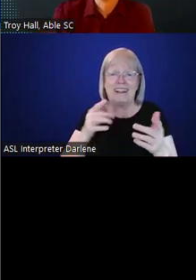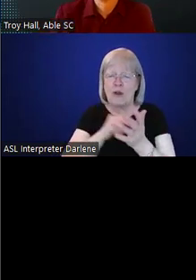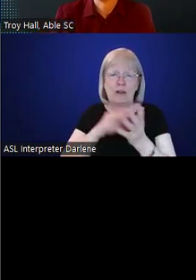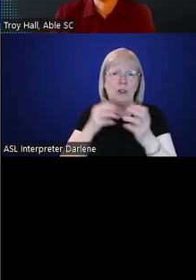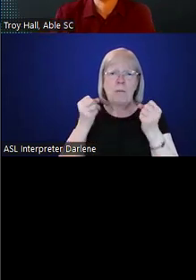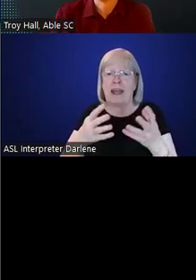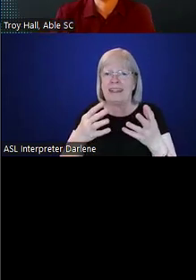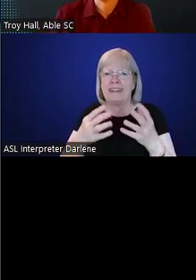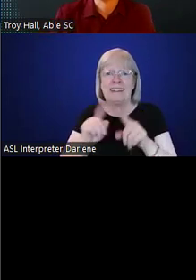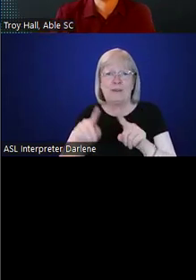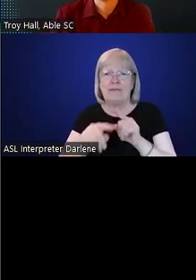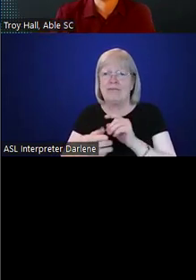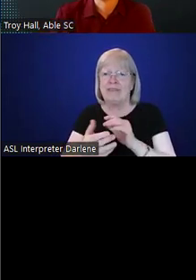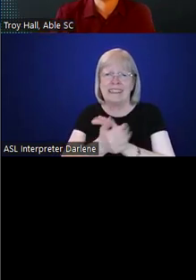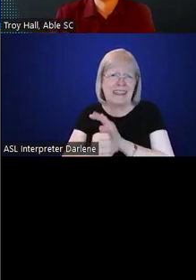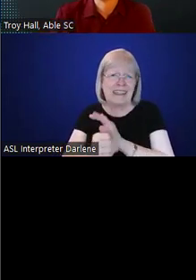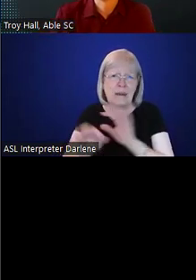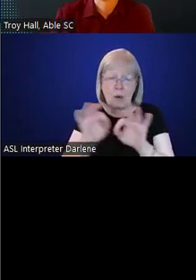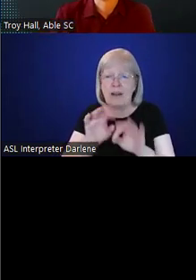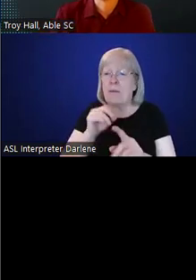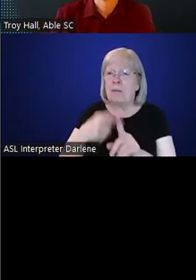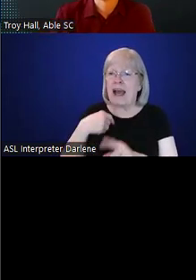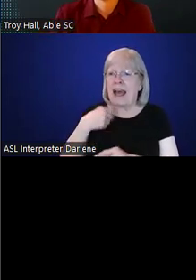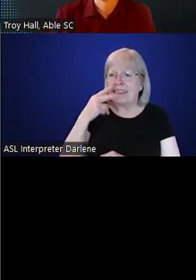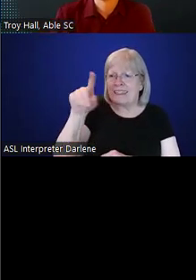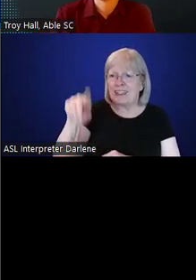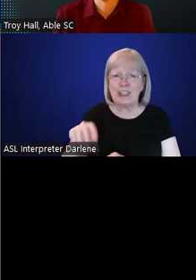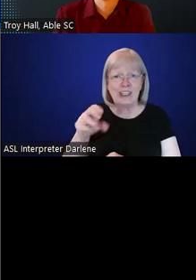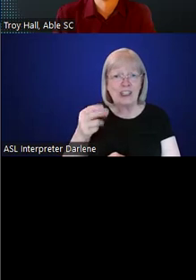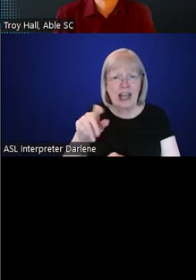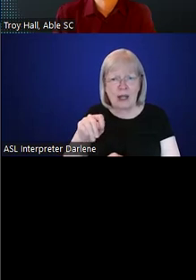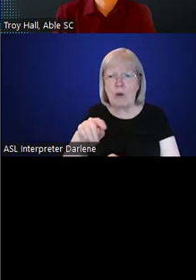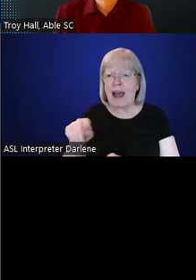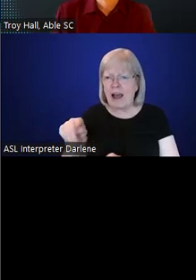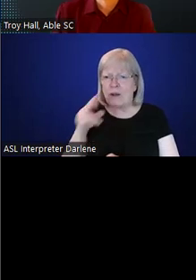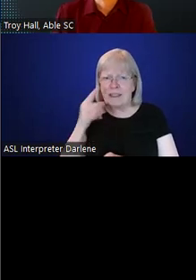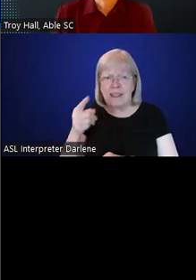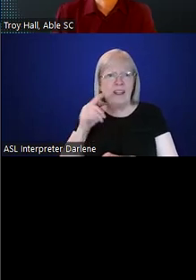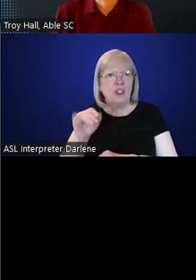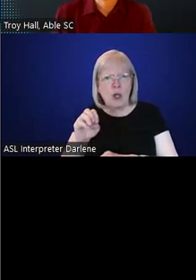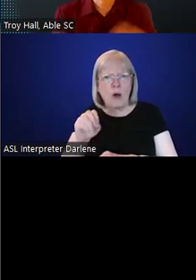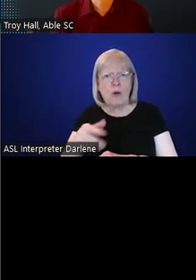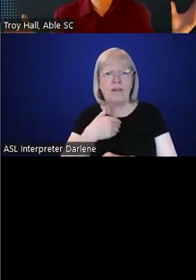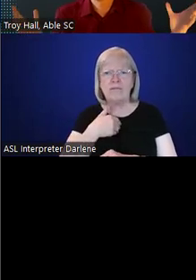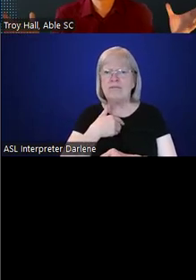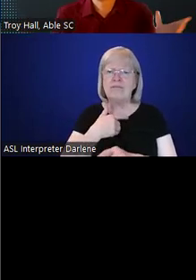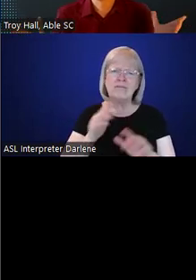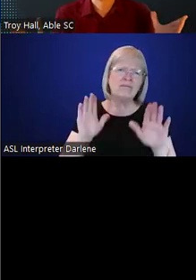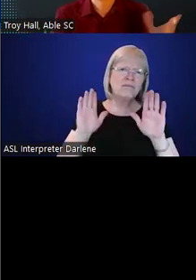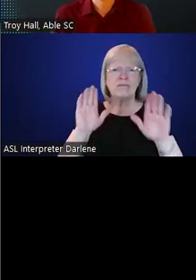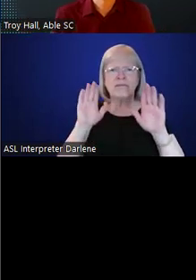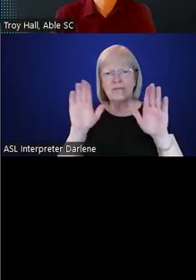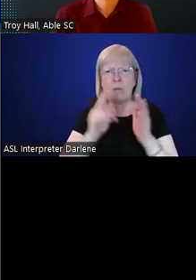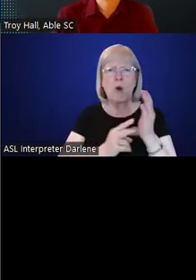too. Uh, yeah, so you guys have some really incredible programs with the goal to have even